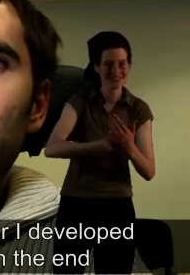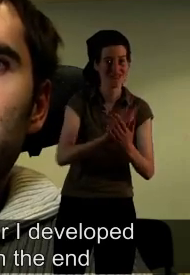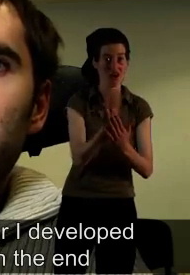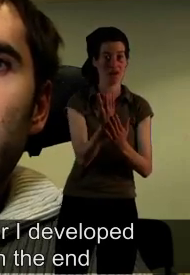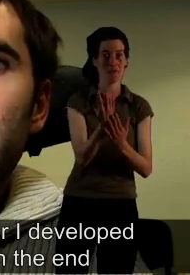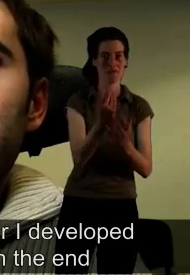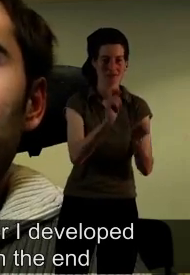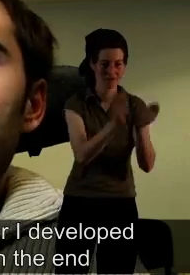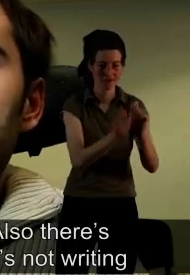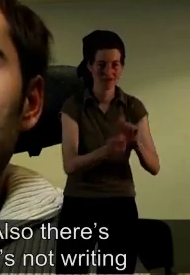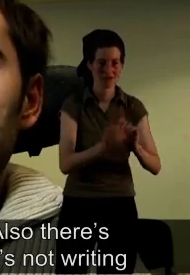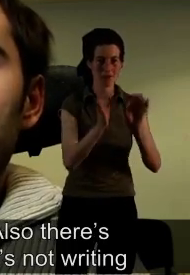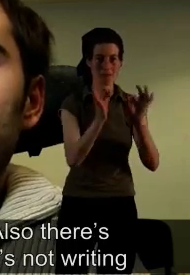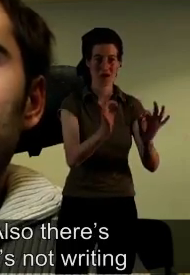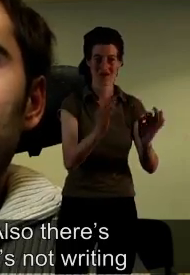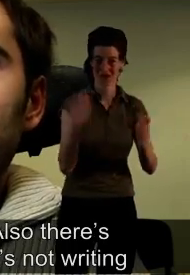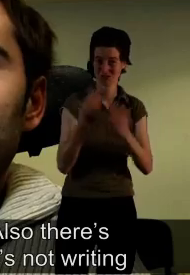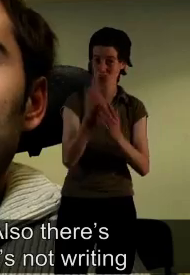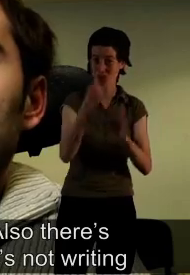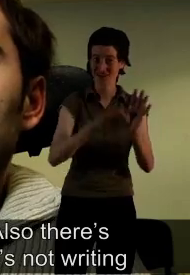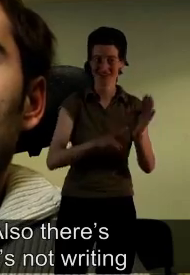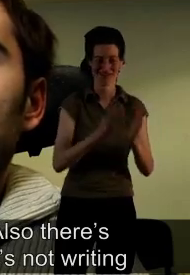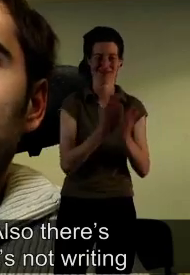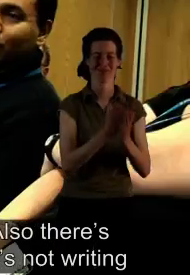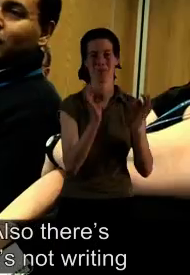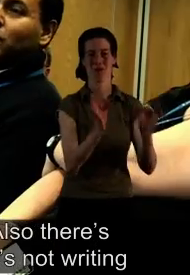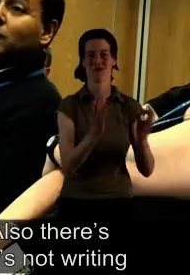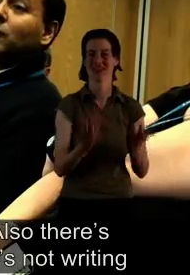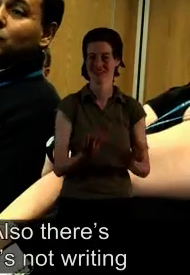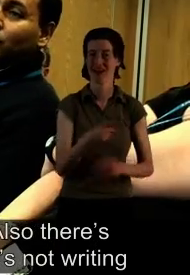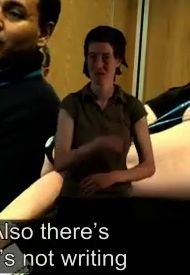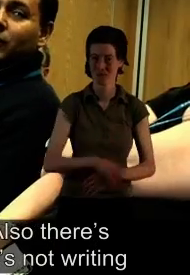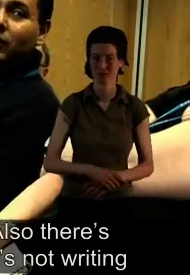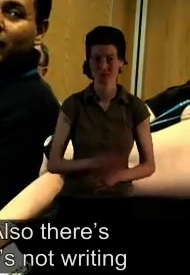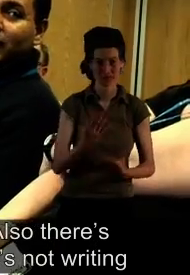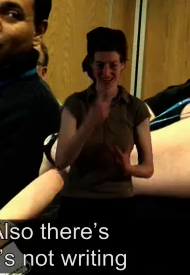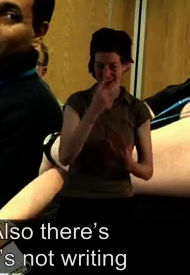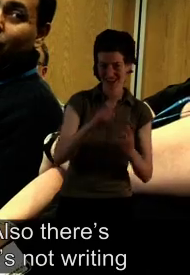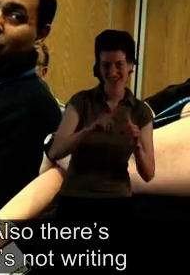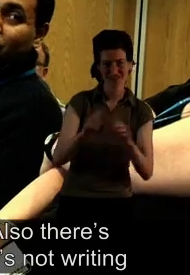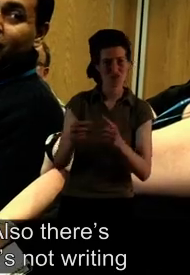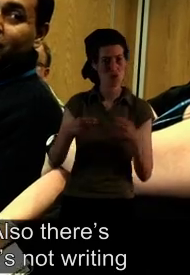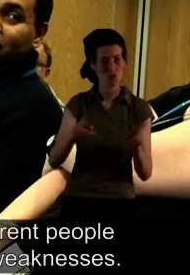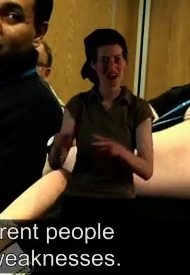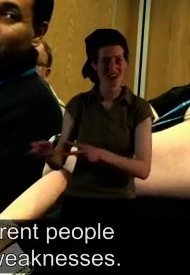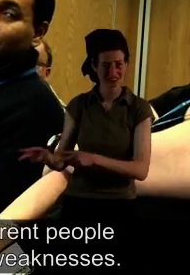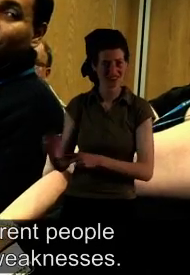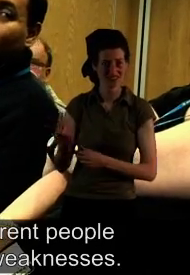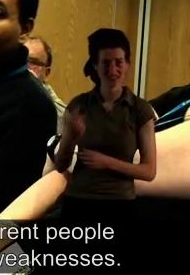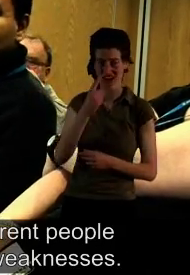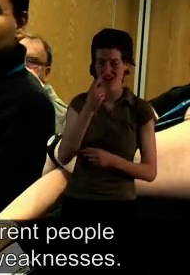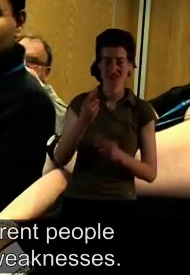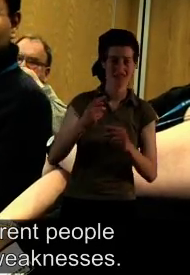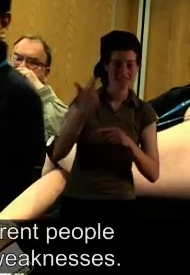changed and altered and in the end I hope perfected a writing style. And also there's other ways of telling a story. If it's not writing, it could